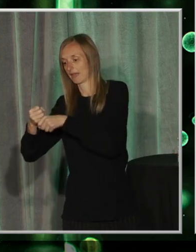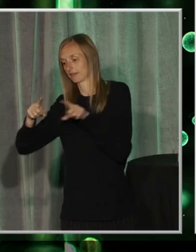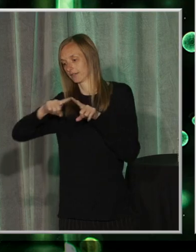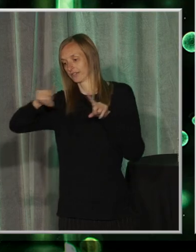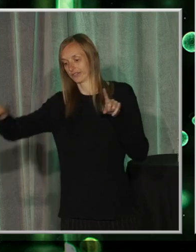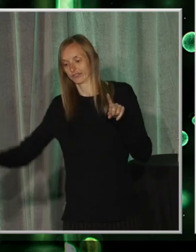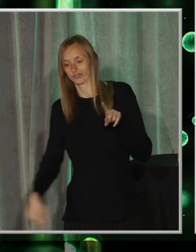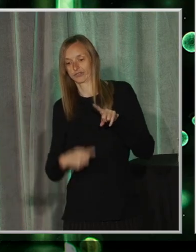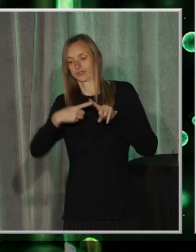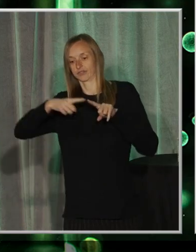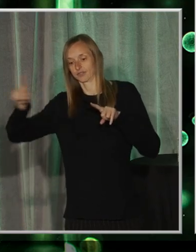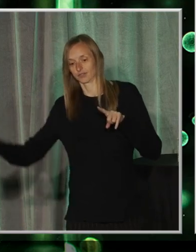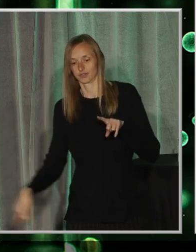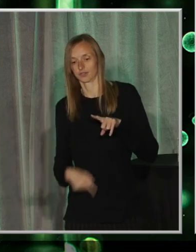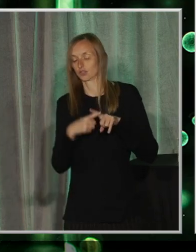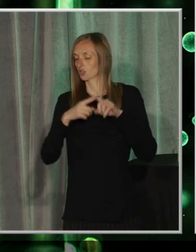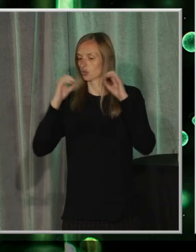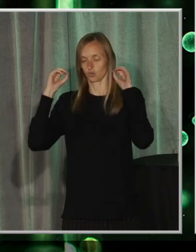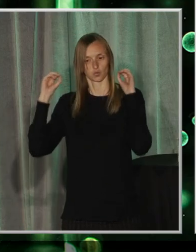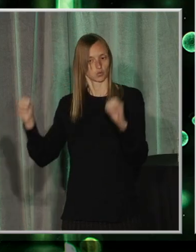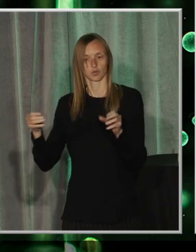waste, and